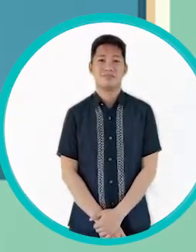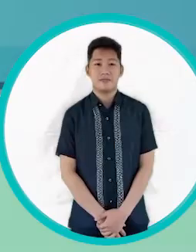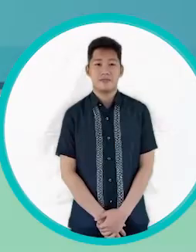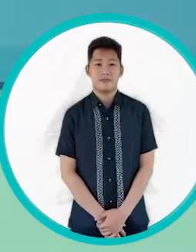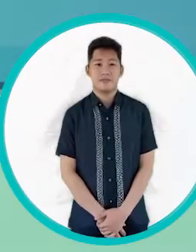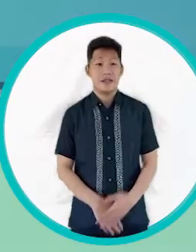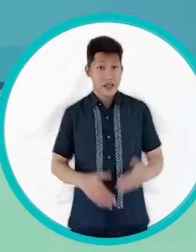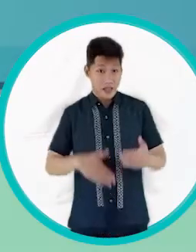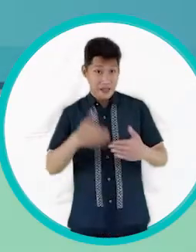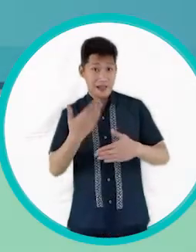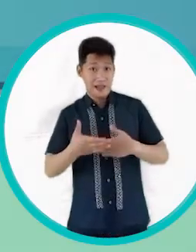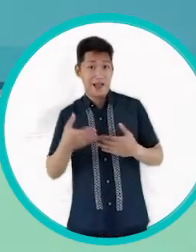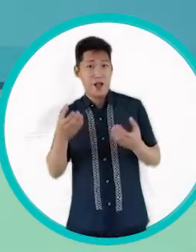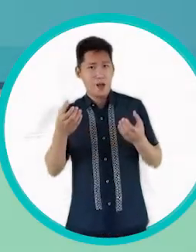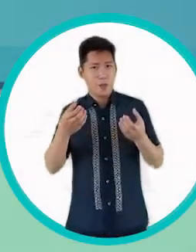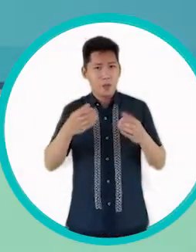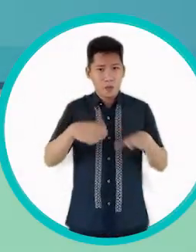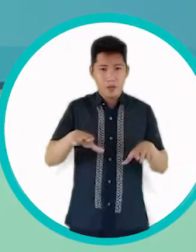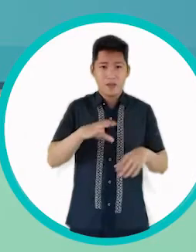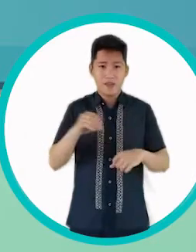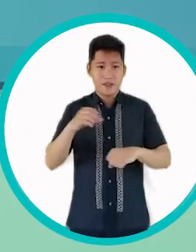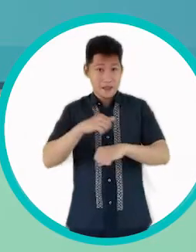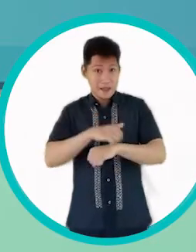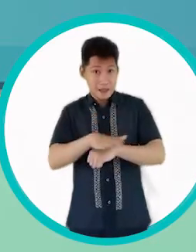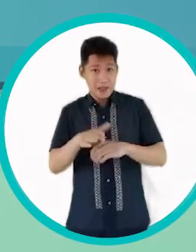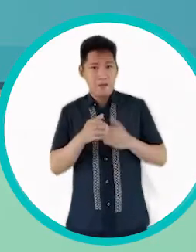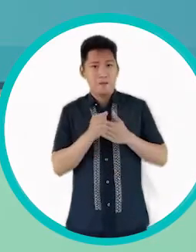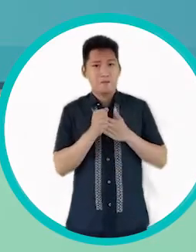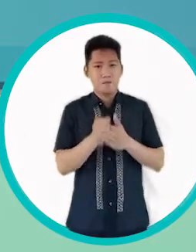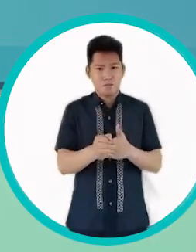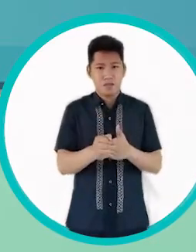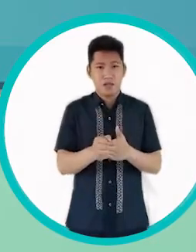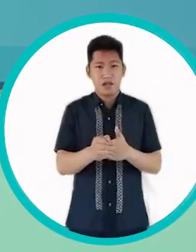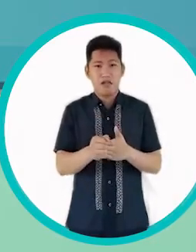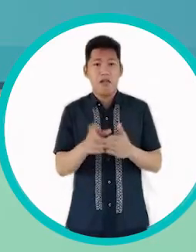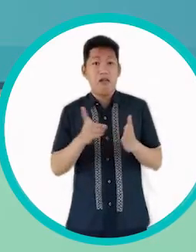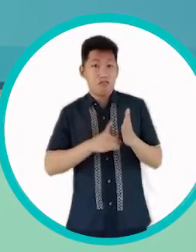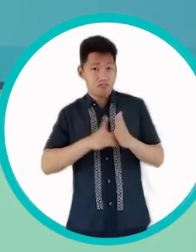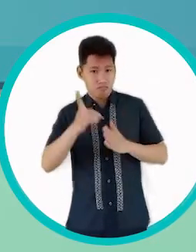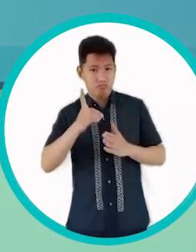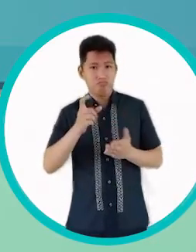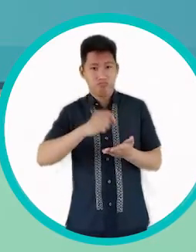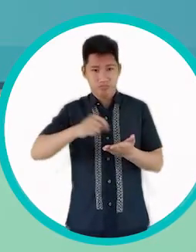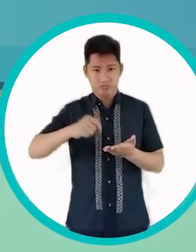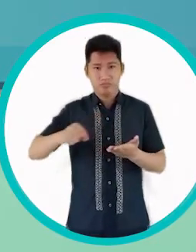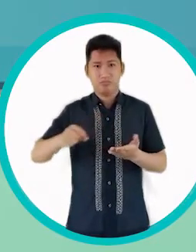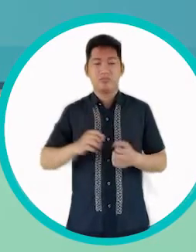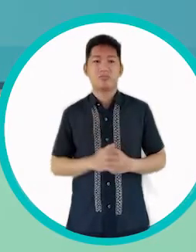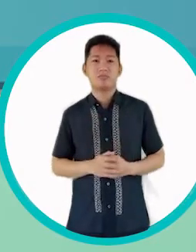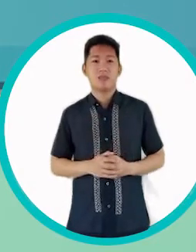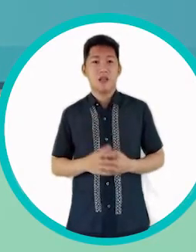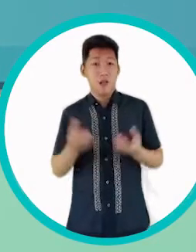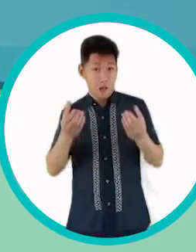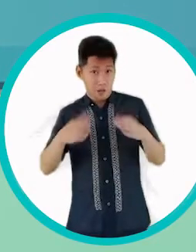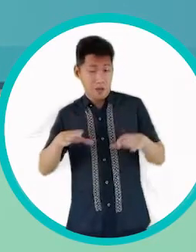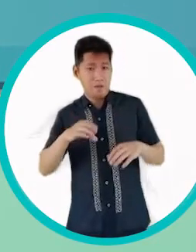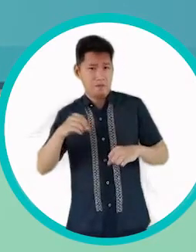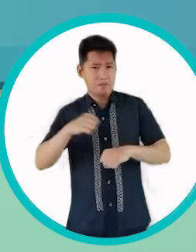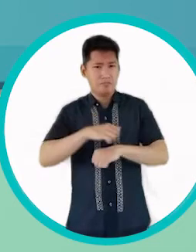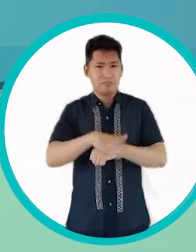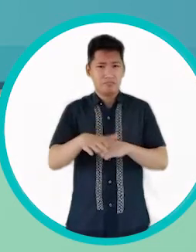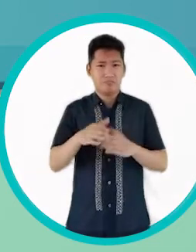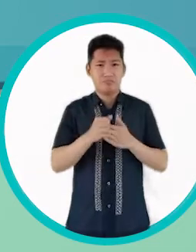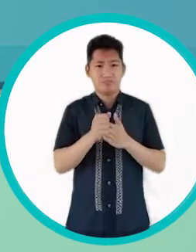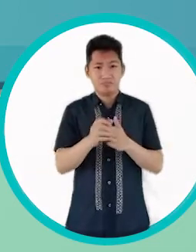likes. Next, we have the cause and effect as a pattern of development in writing. Cause and effect